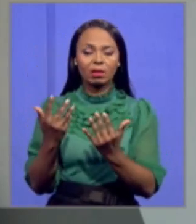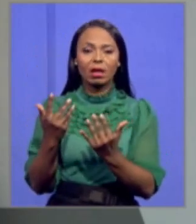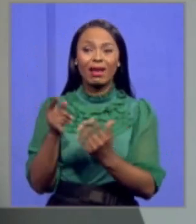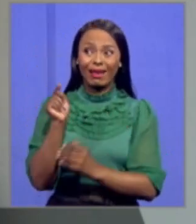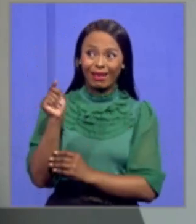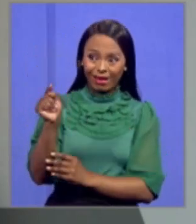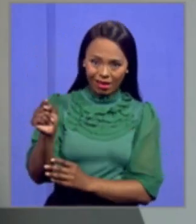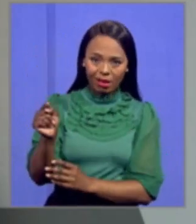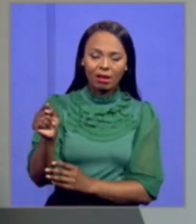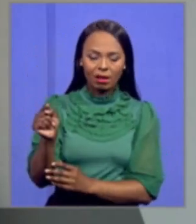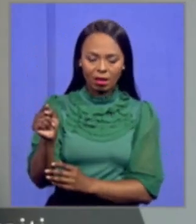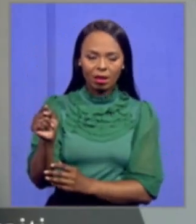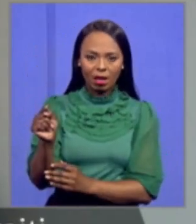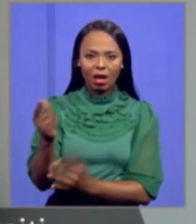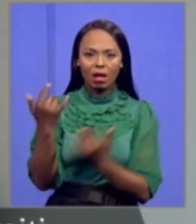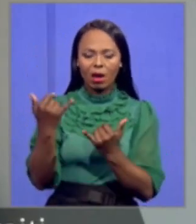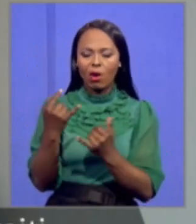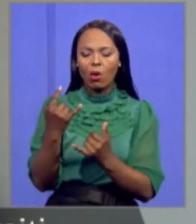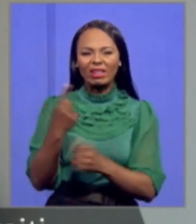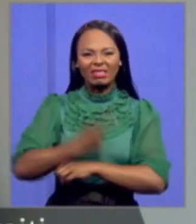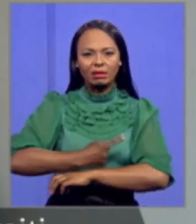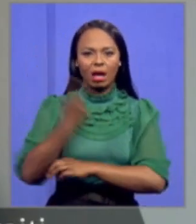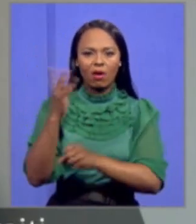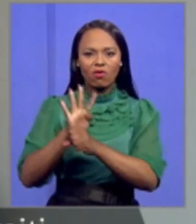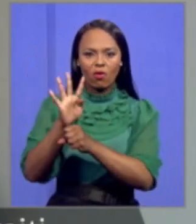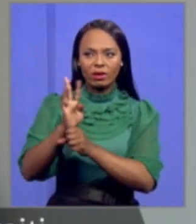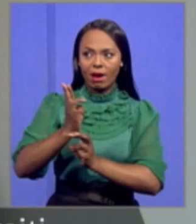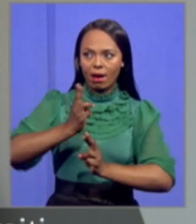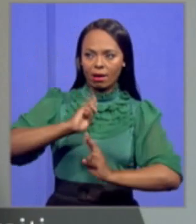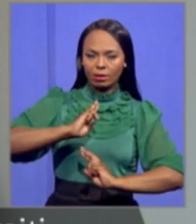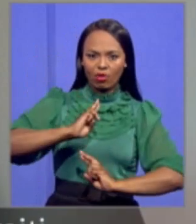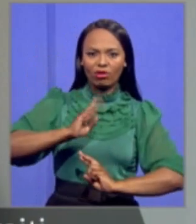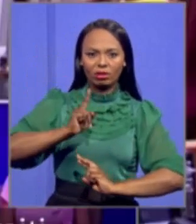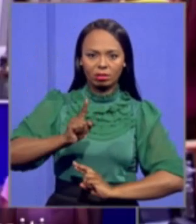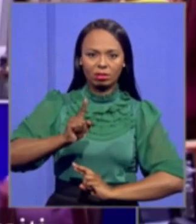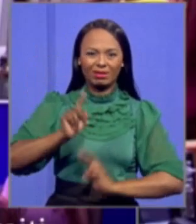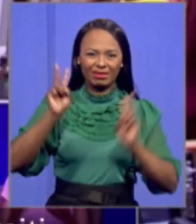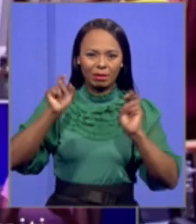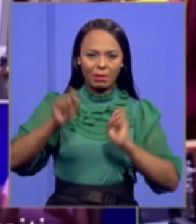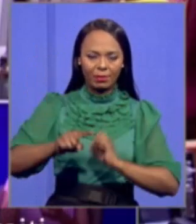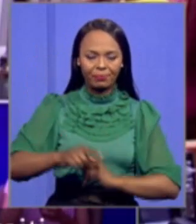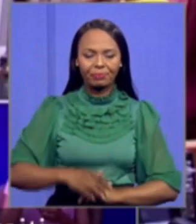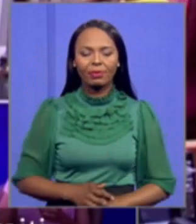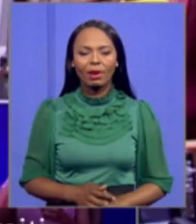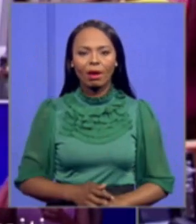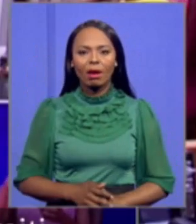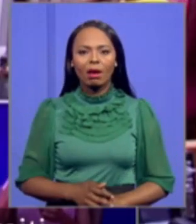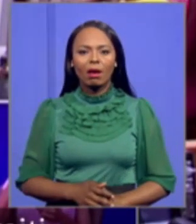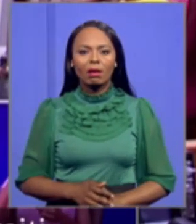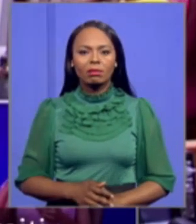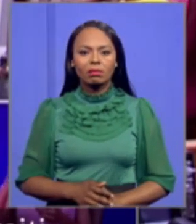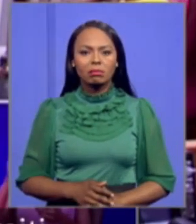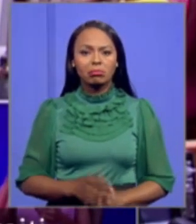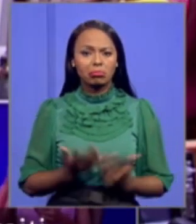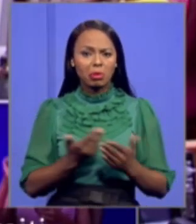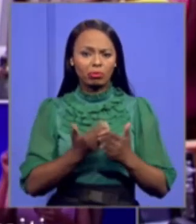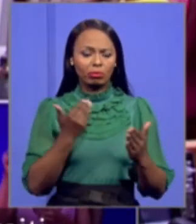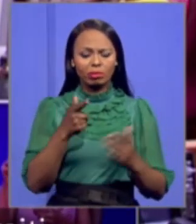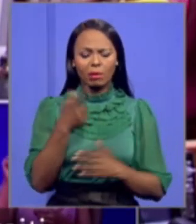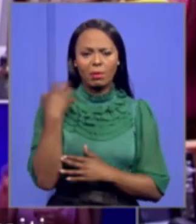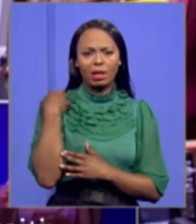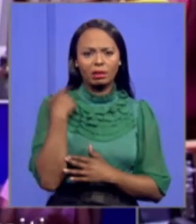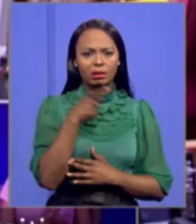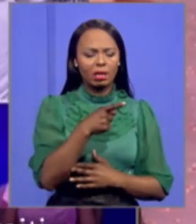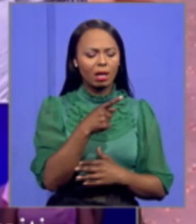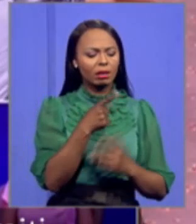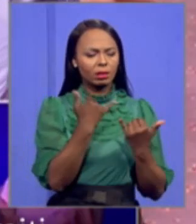Minister of Finance then has 14 days to respond to that ka mora tumellano ya letona la ditjhelete le komiti ya